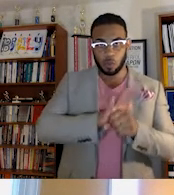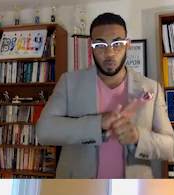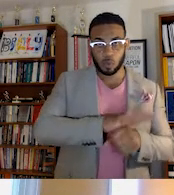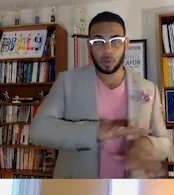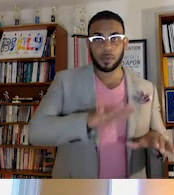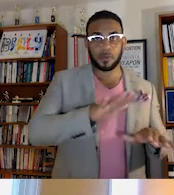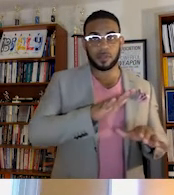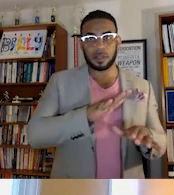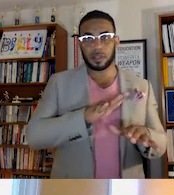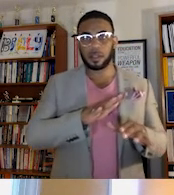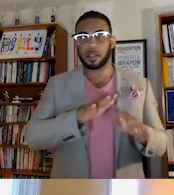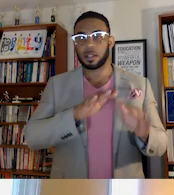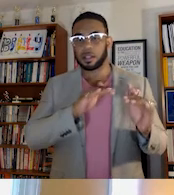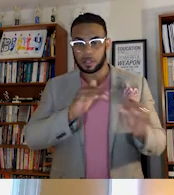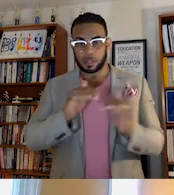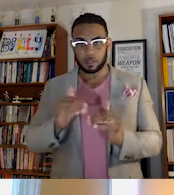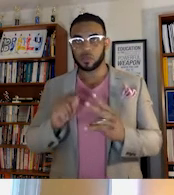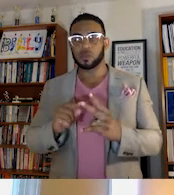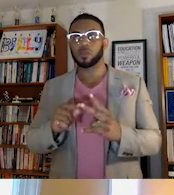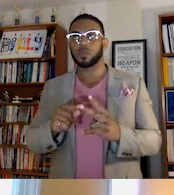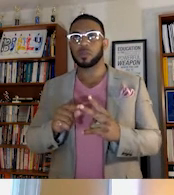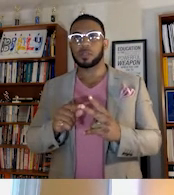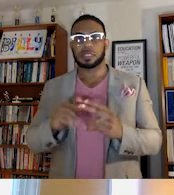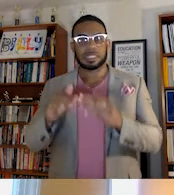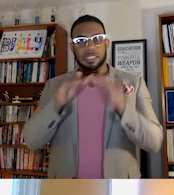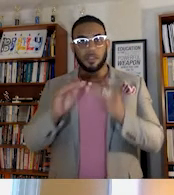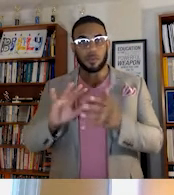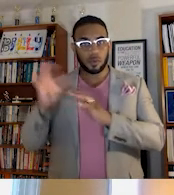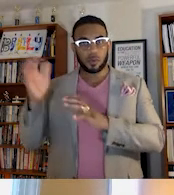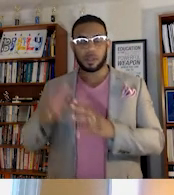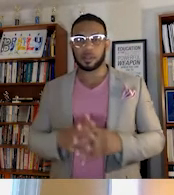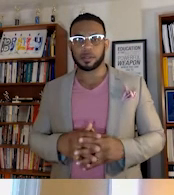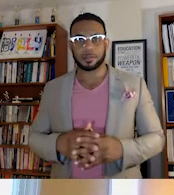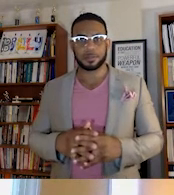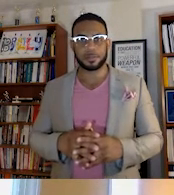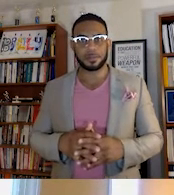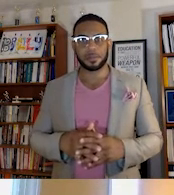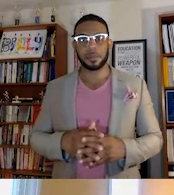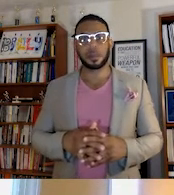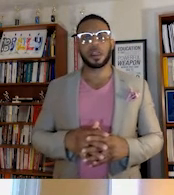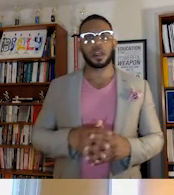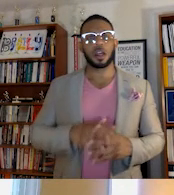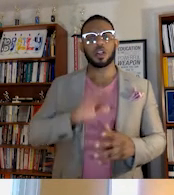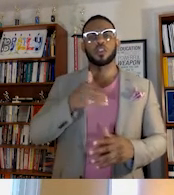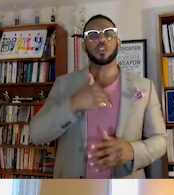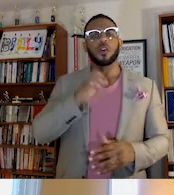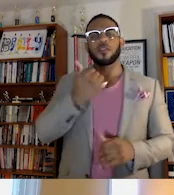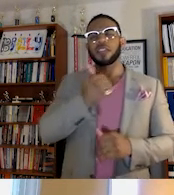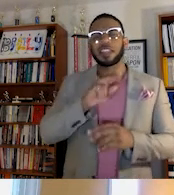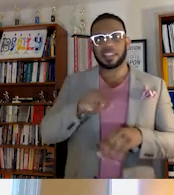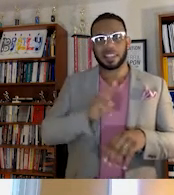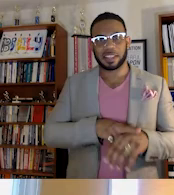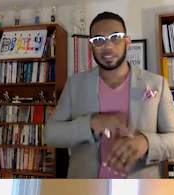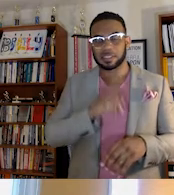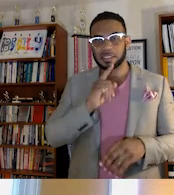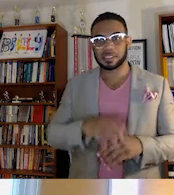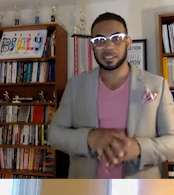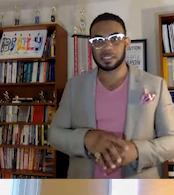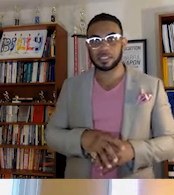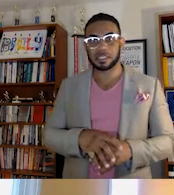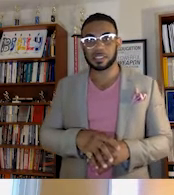coronavirus and pandemic lockdown into civil unrest, the soul of a nation